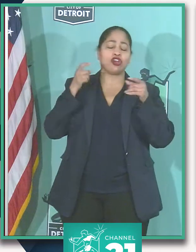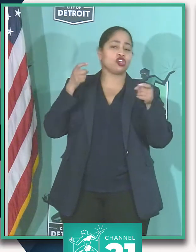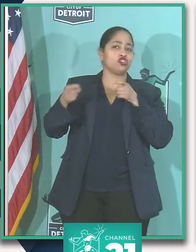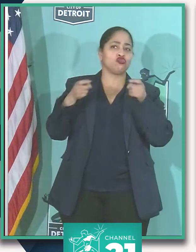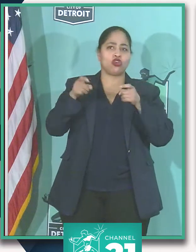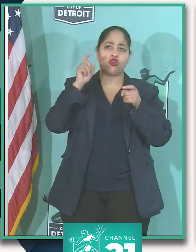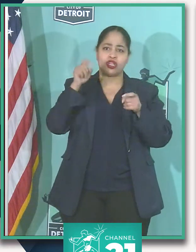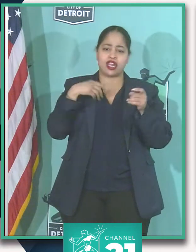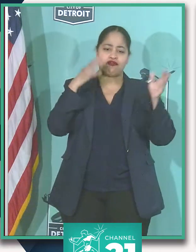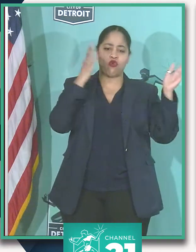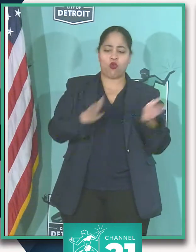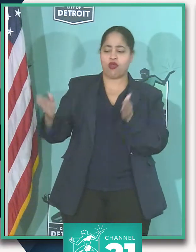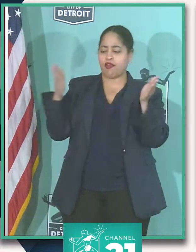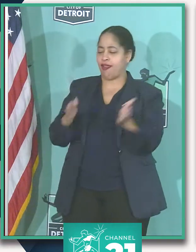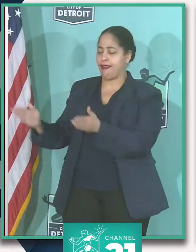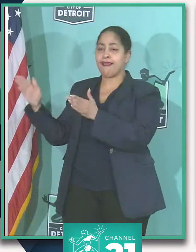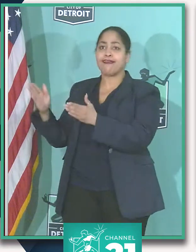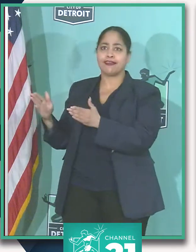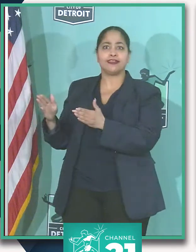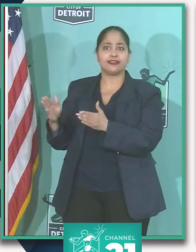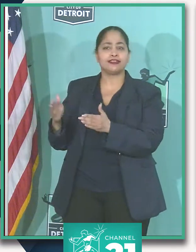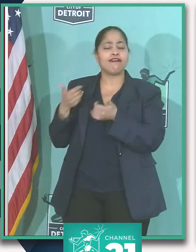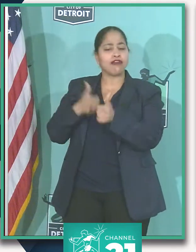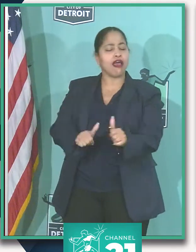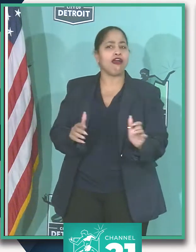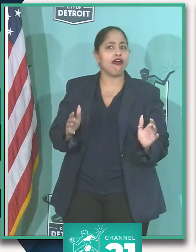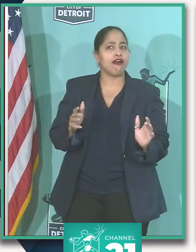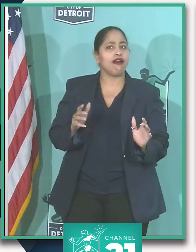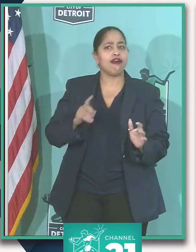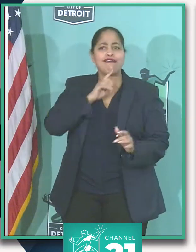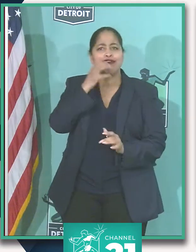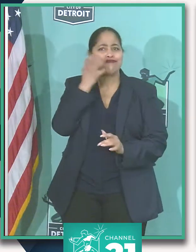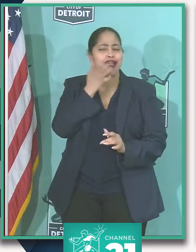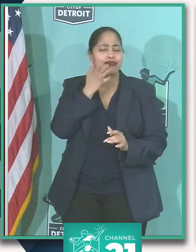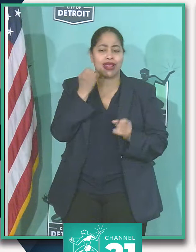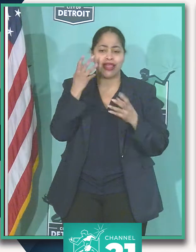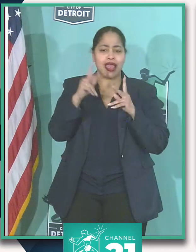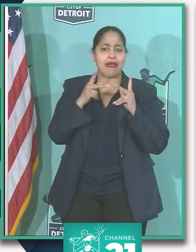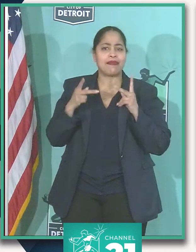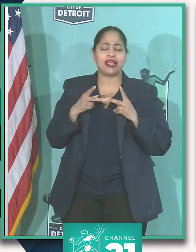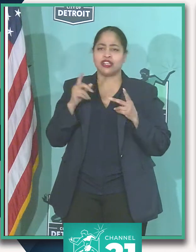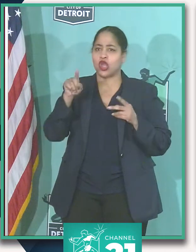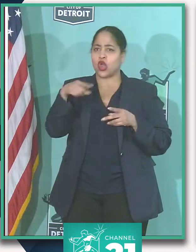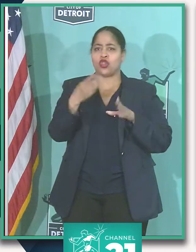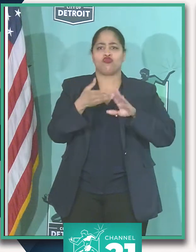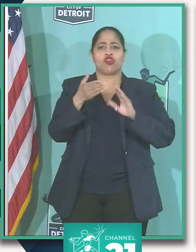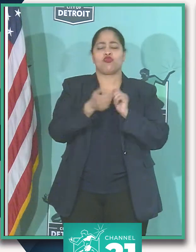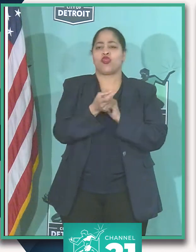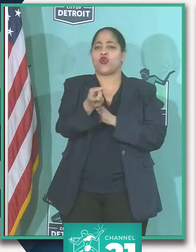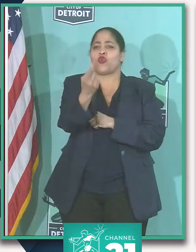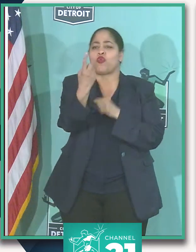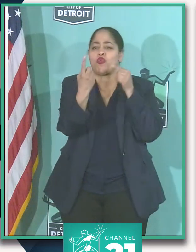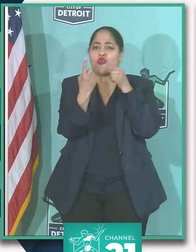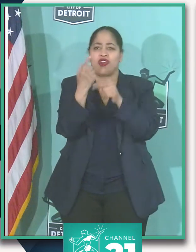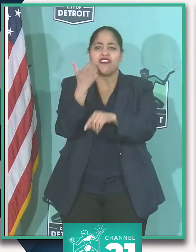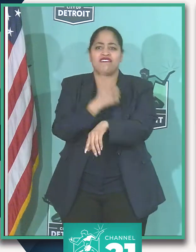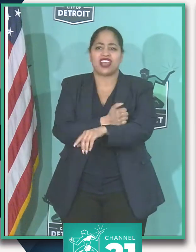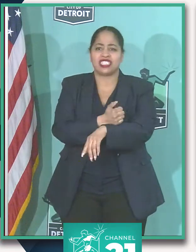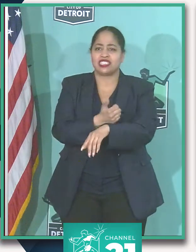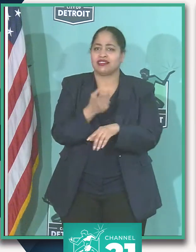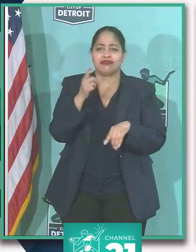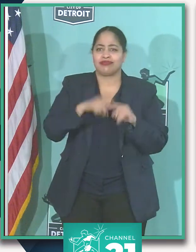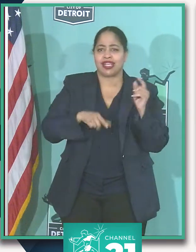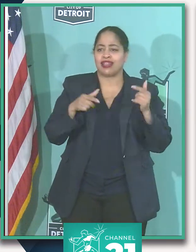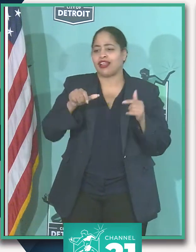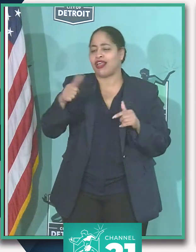you need is remarkable. There's a lot of places that will only operate with one vaccine or the other.